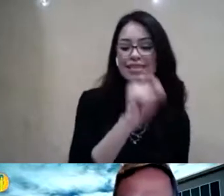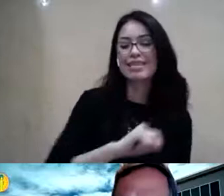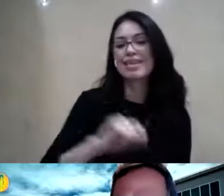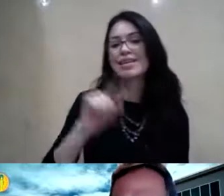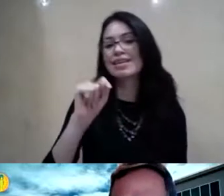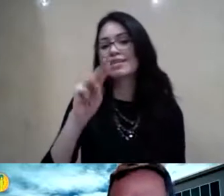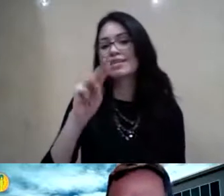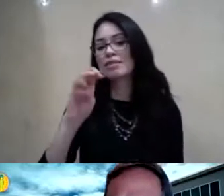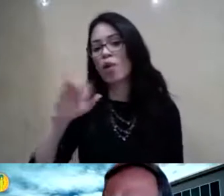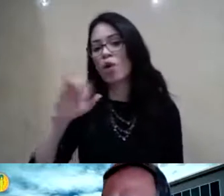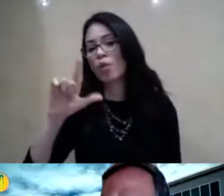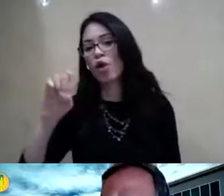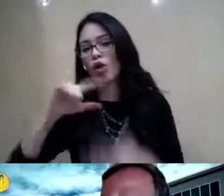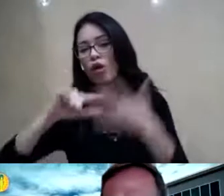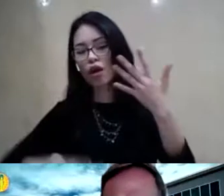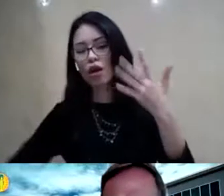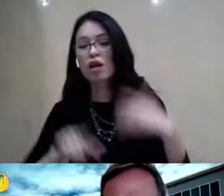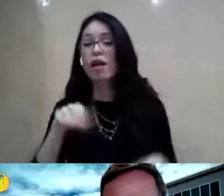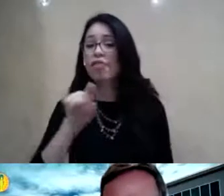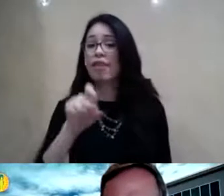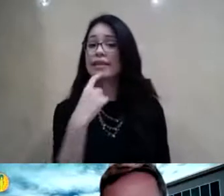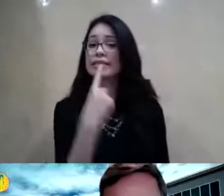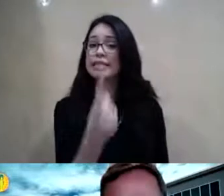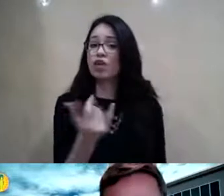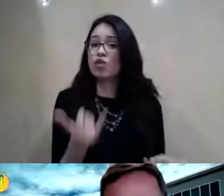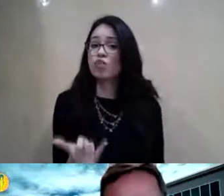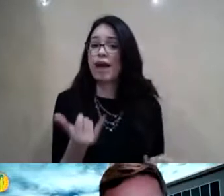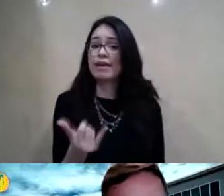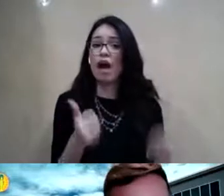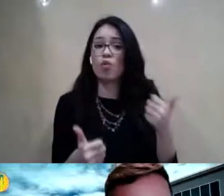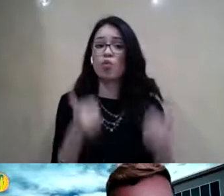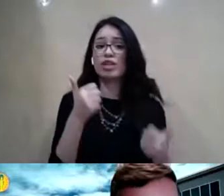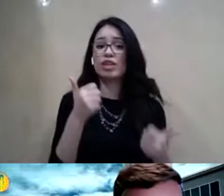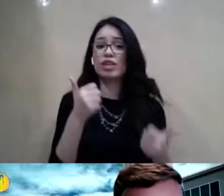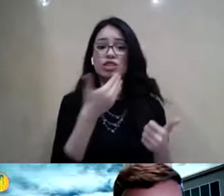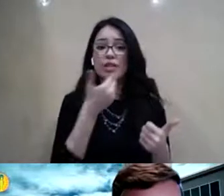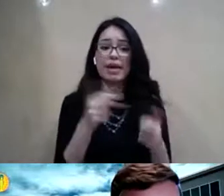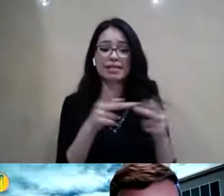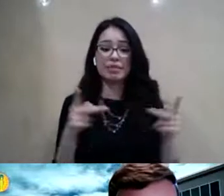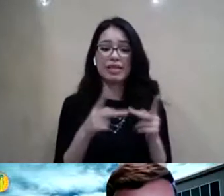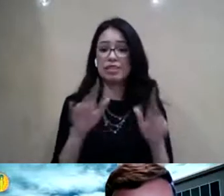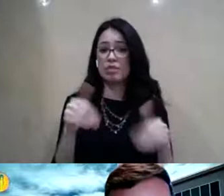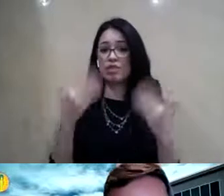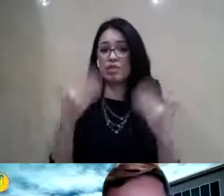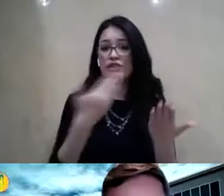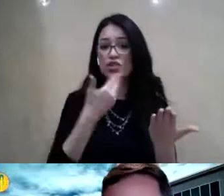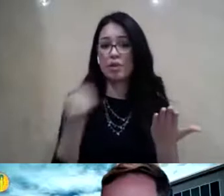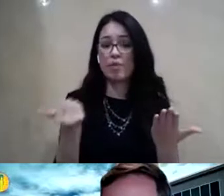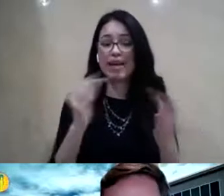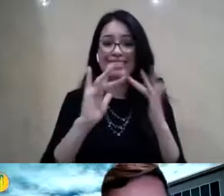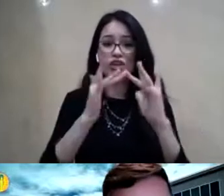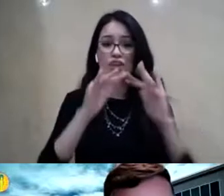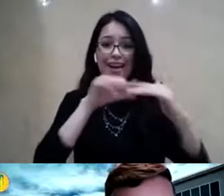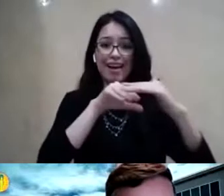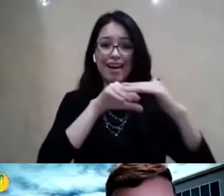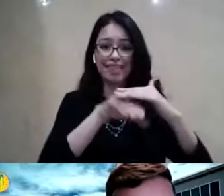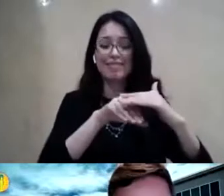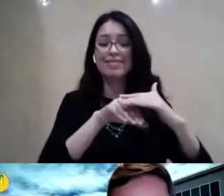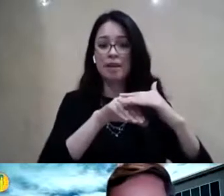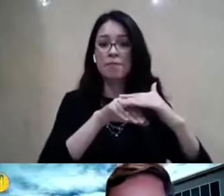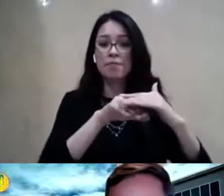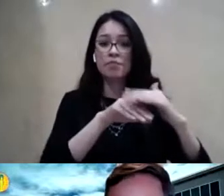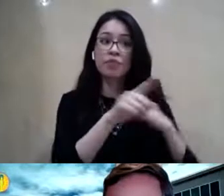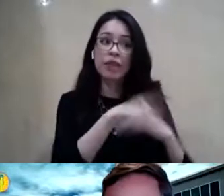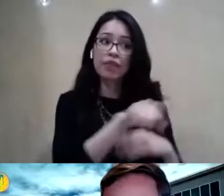capabilities. They could tell you right now which of them is the best place to provide you with the best access. That's not the expertise we have. They should bring that